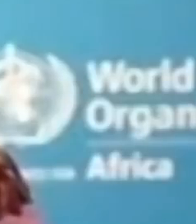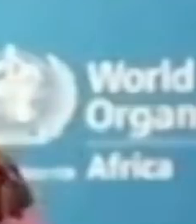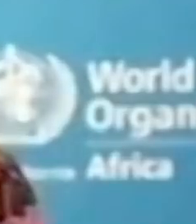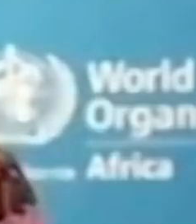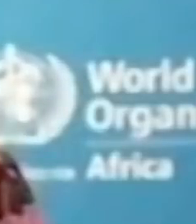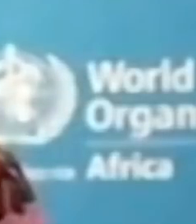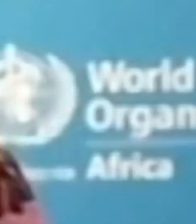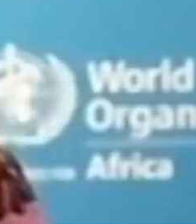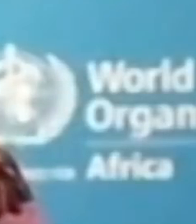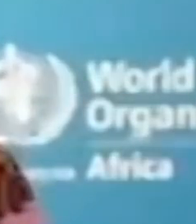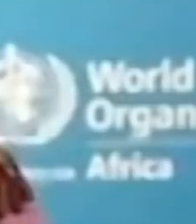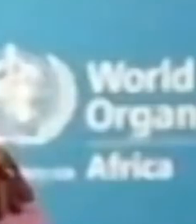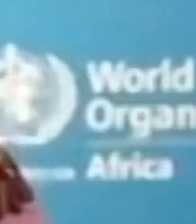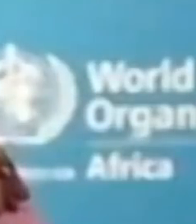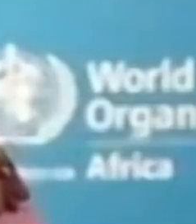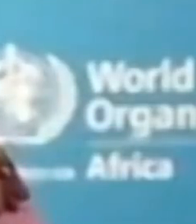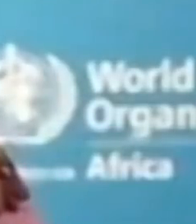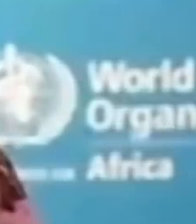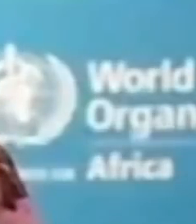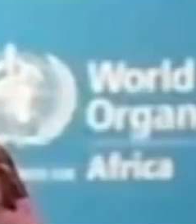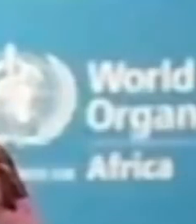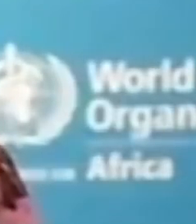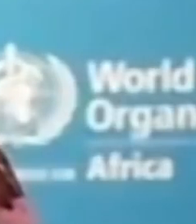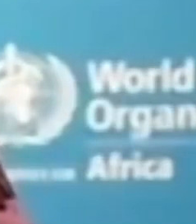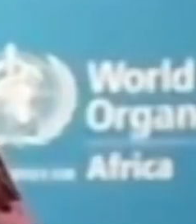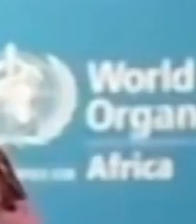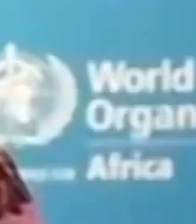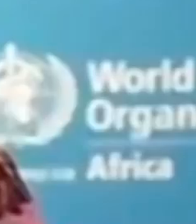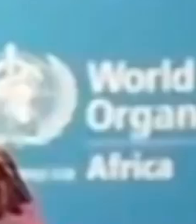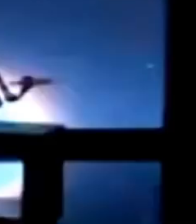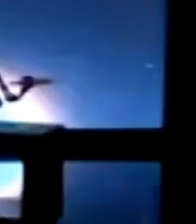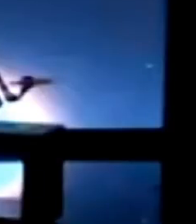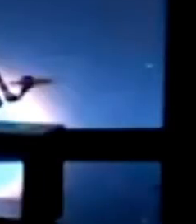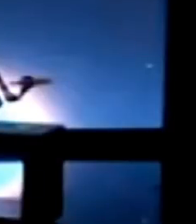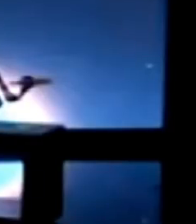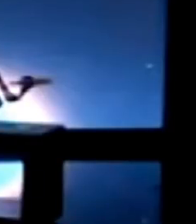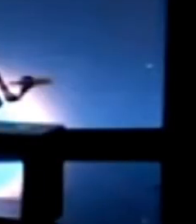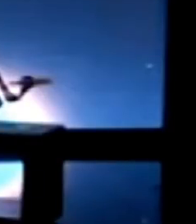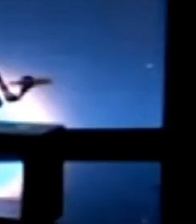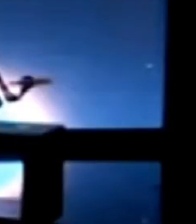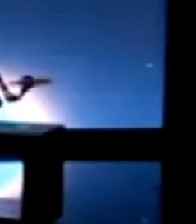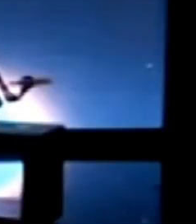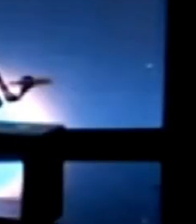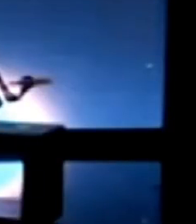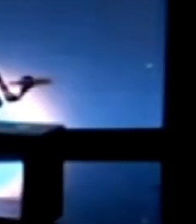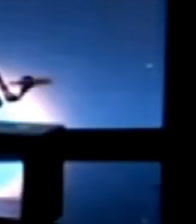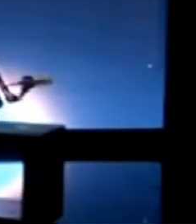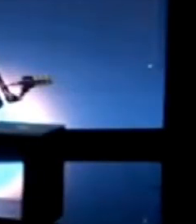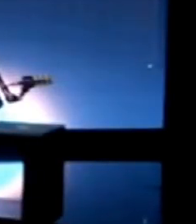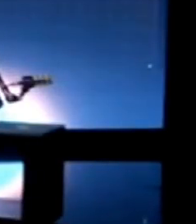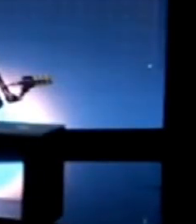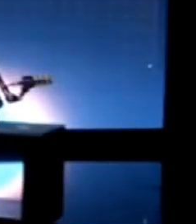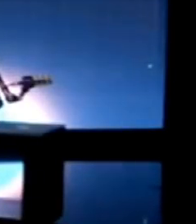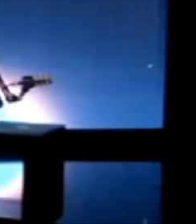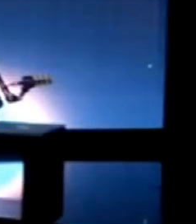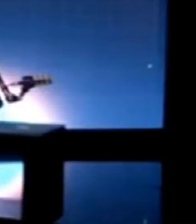decisions. Unfortunately, this is where we are worldwide. Thank you. Thank you, Dr. Moeti. And from us on this WHO